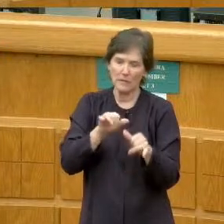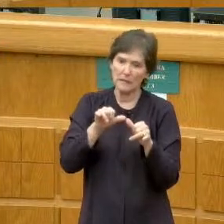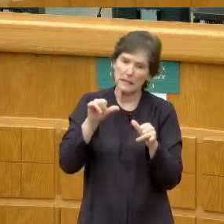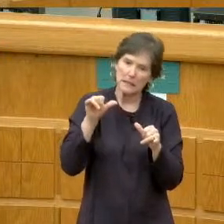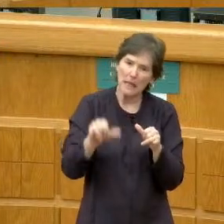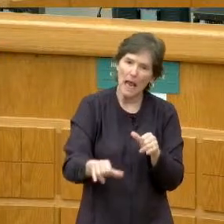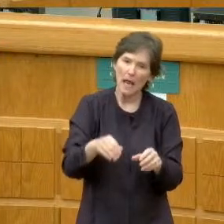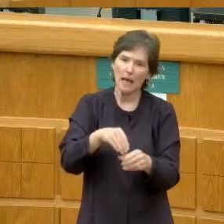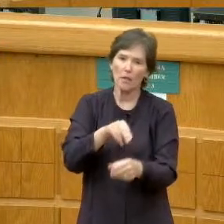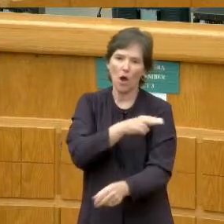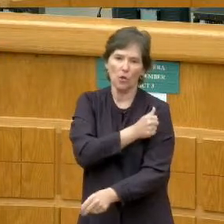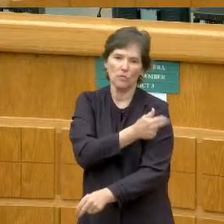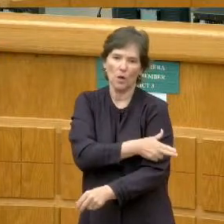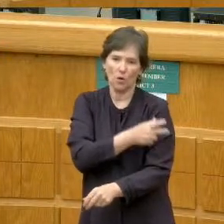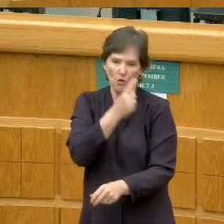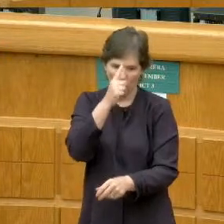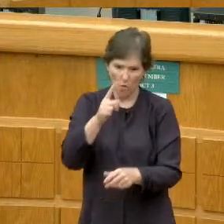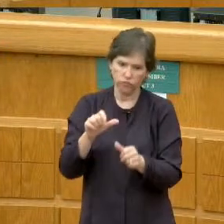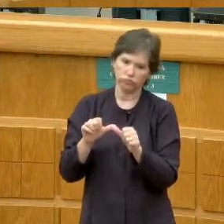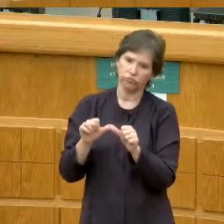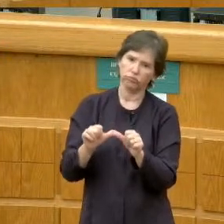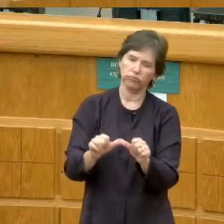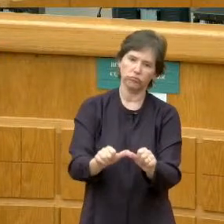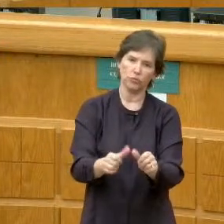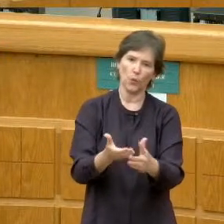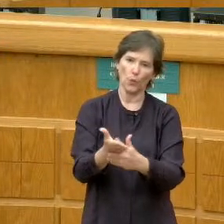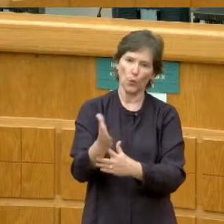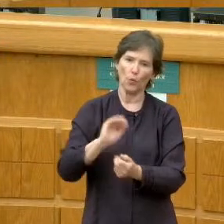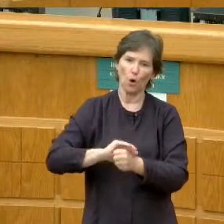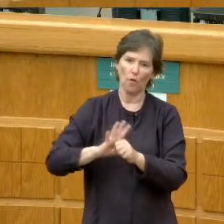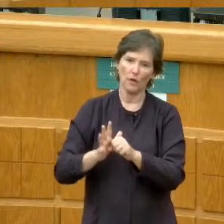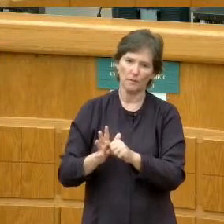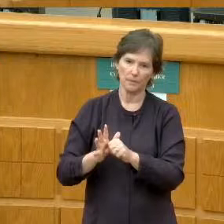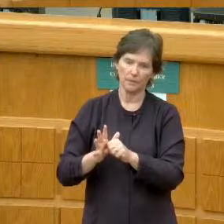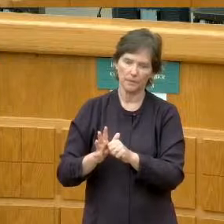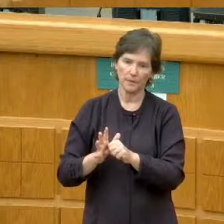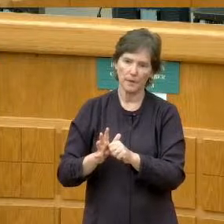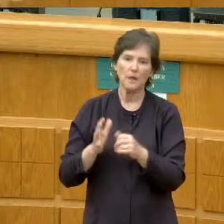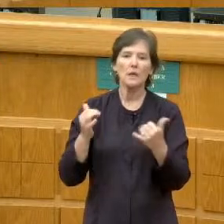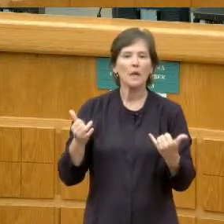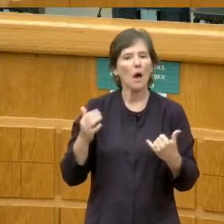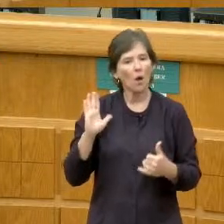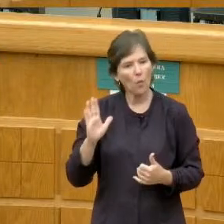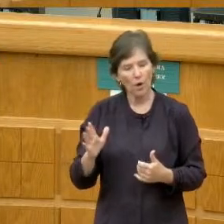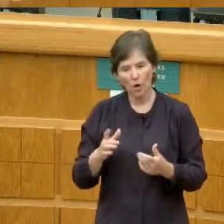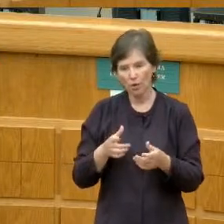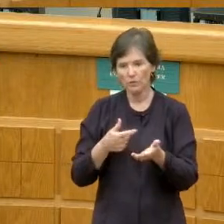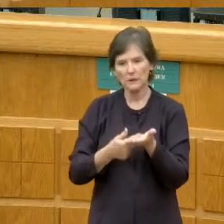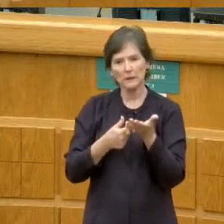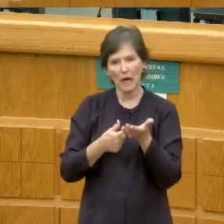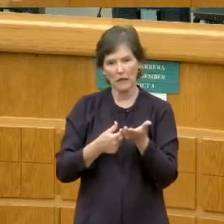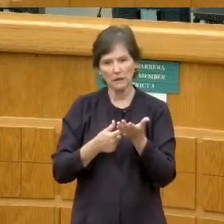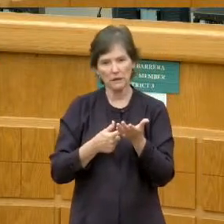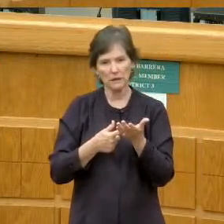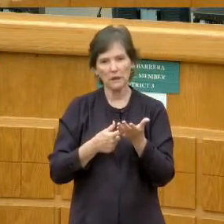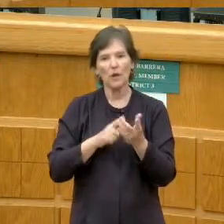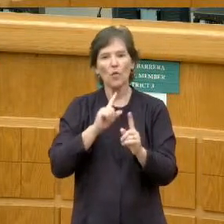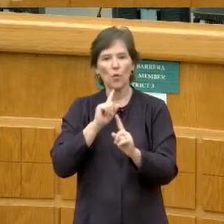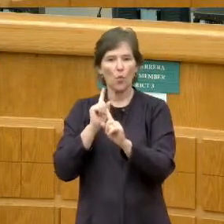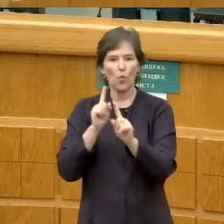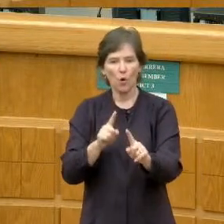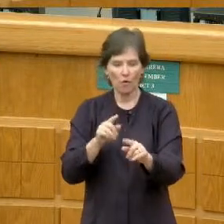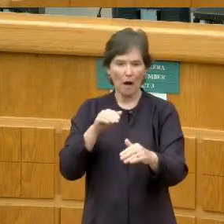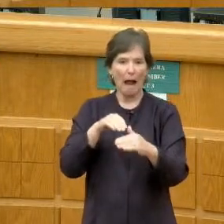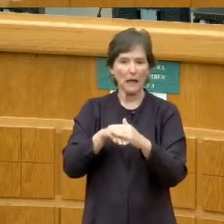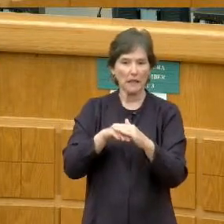So I want to address the vehicular access order, which I will be extending tomorrow for 2 more